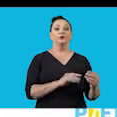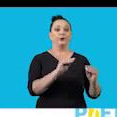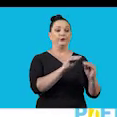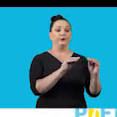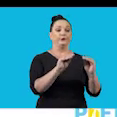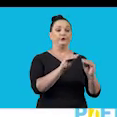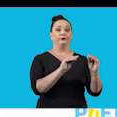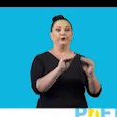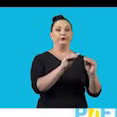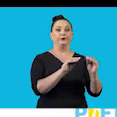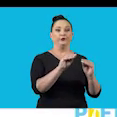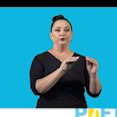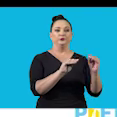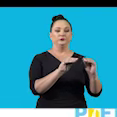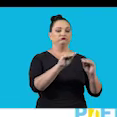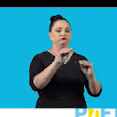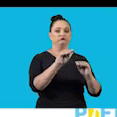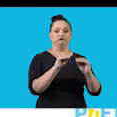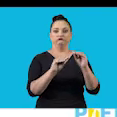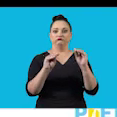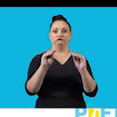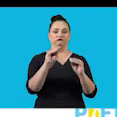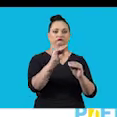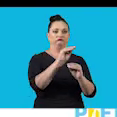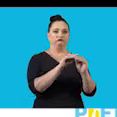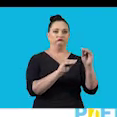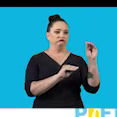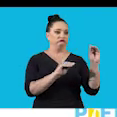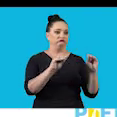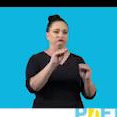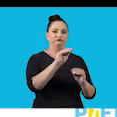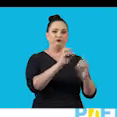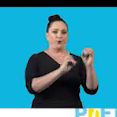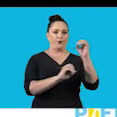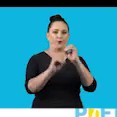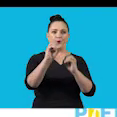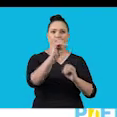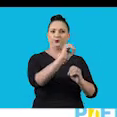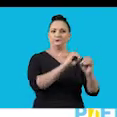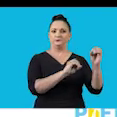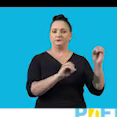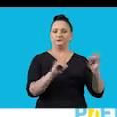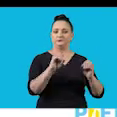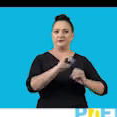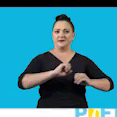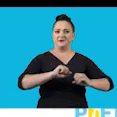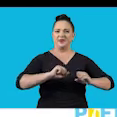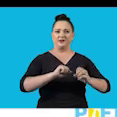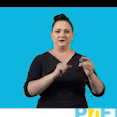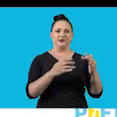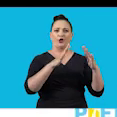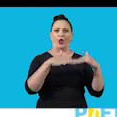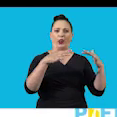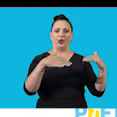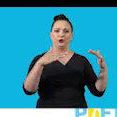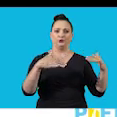the movement of particles starts to become more and more and more. And when that happens, they start to disperse into a